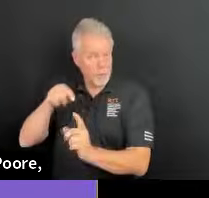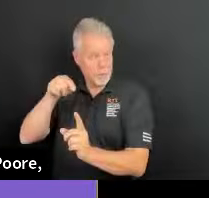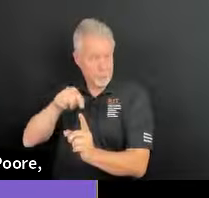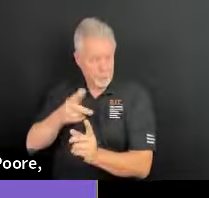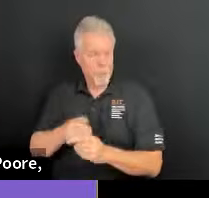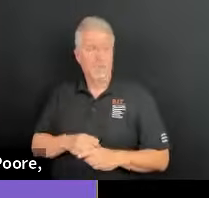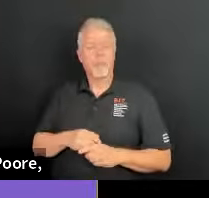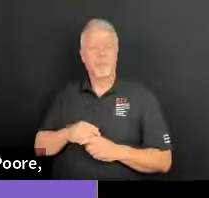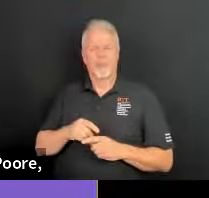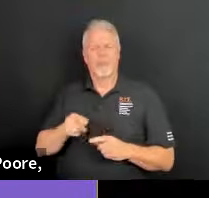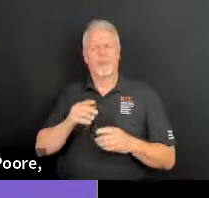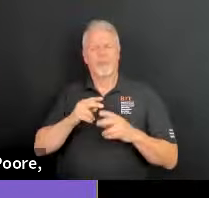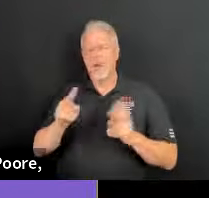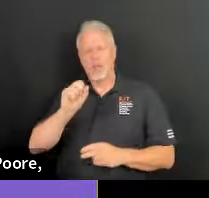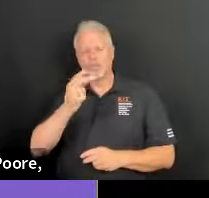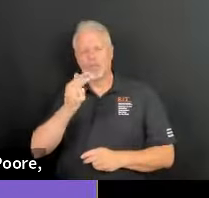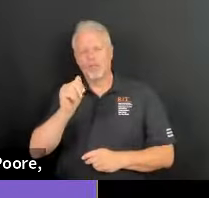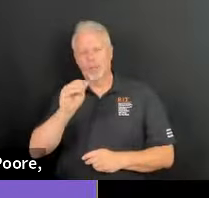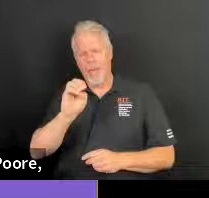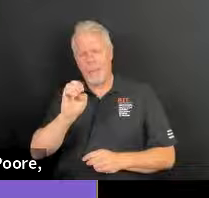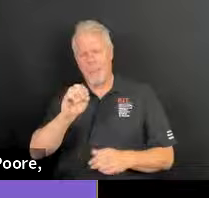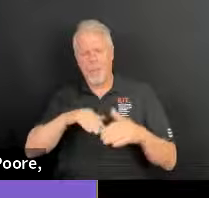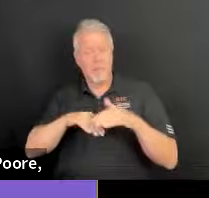a drug or alcohol problem,